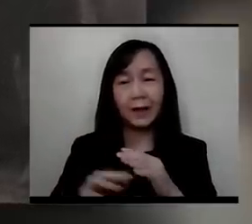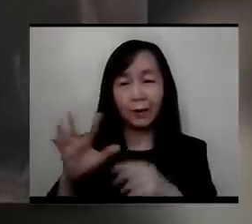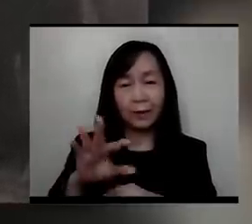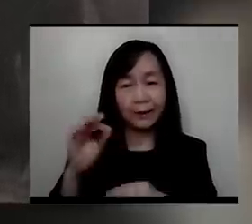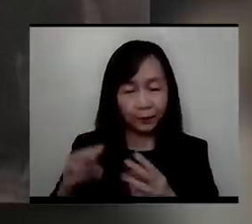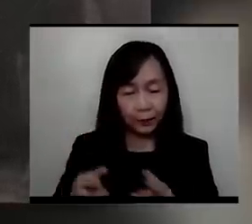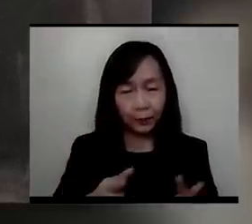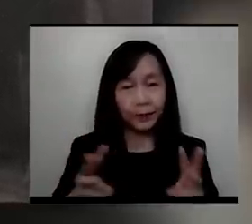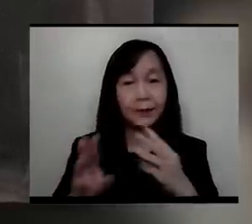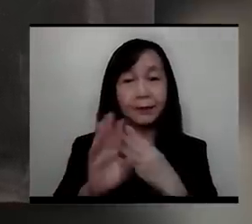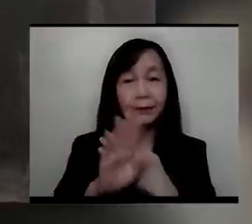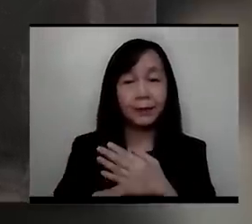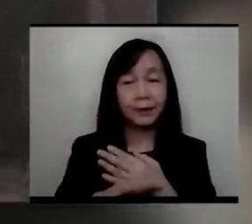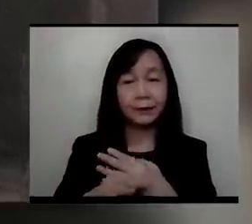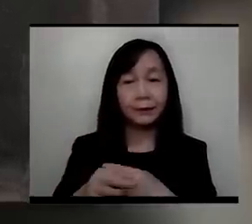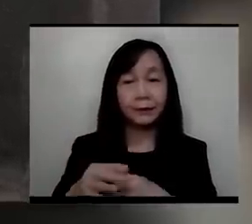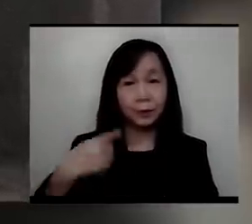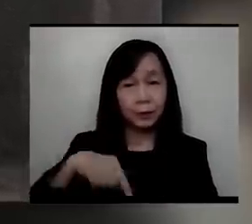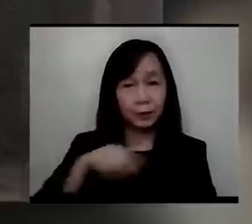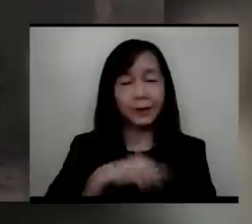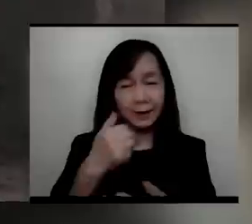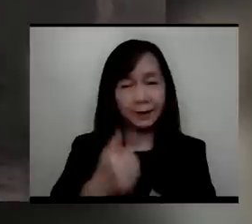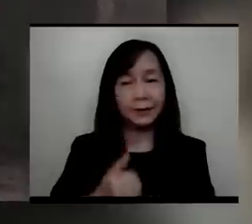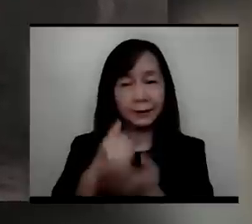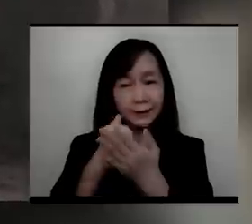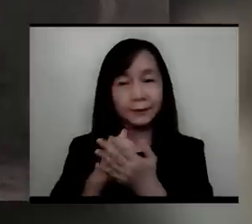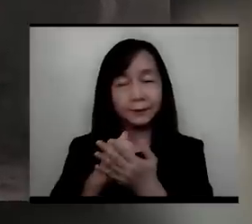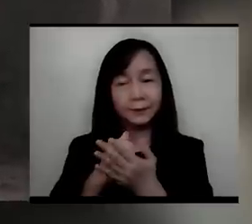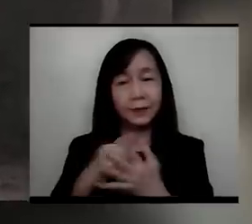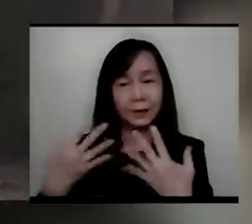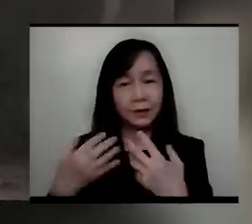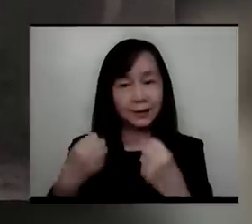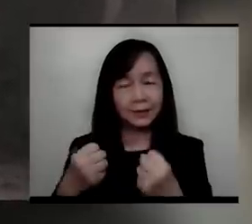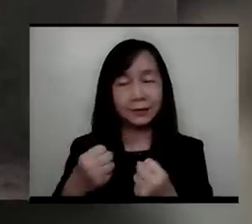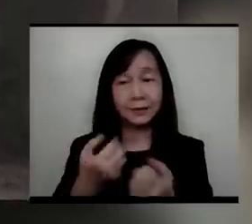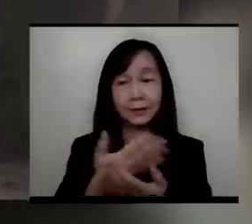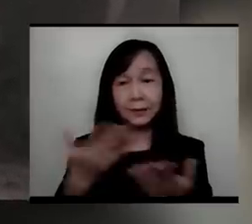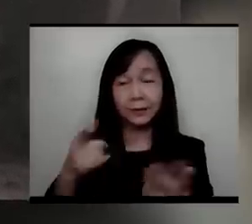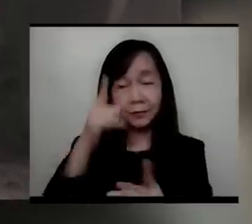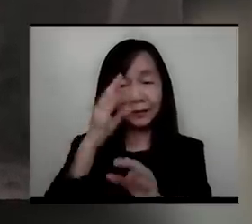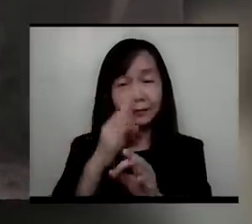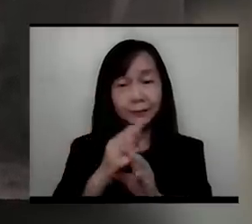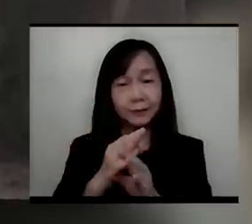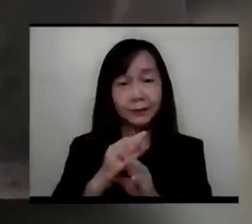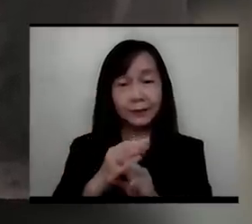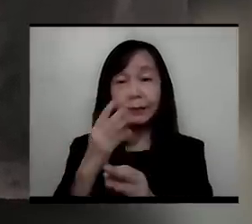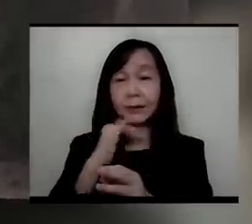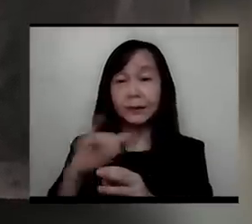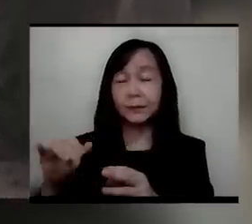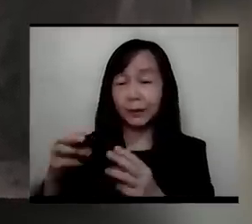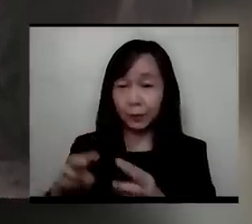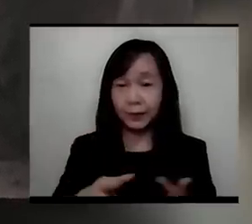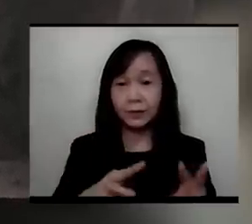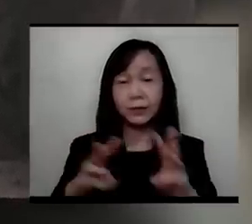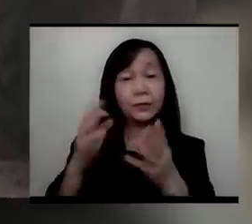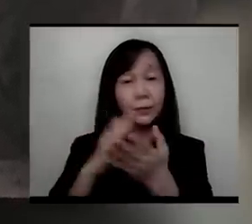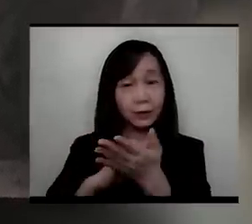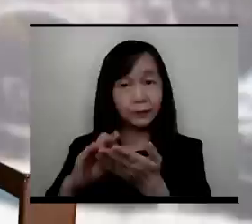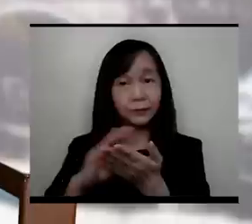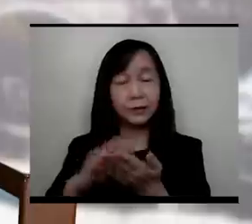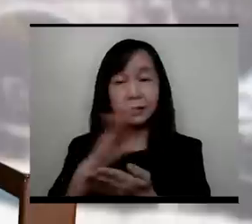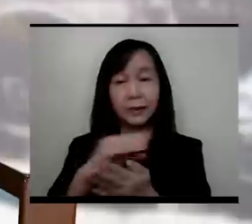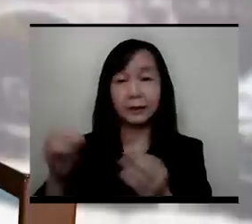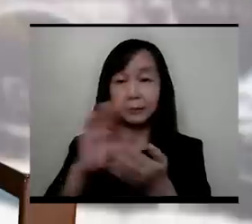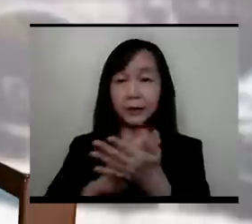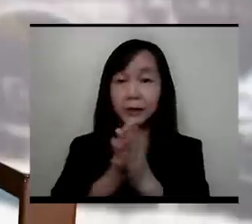can help restore And help strengthen their faith By being channels Of forgiveness and peace